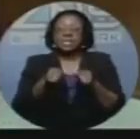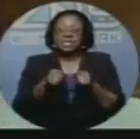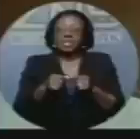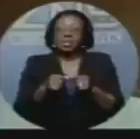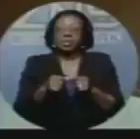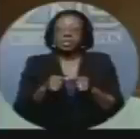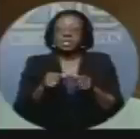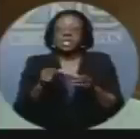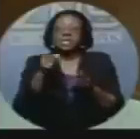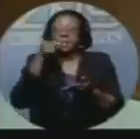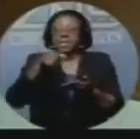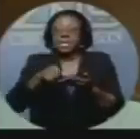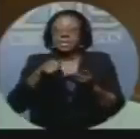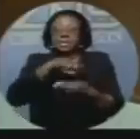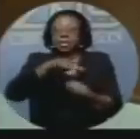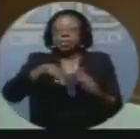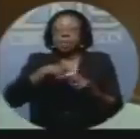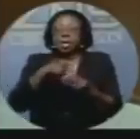country.